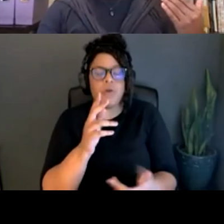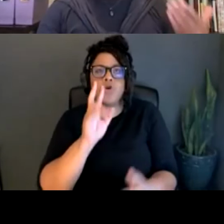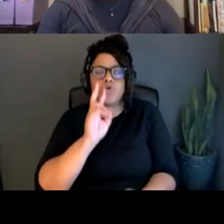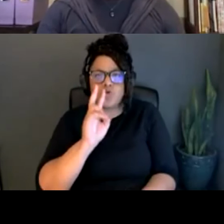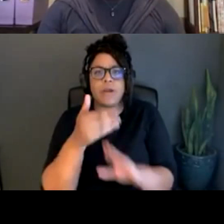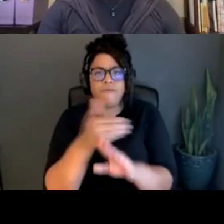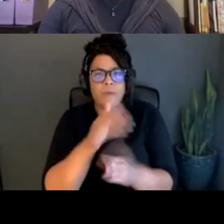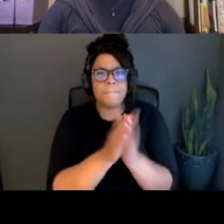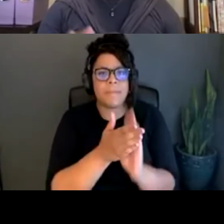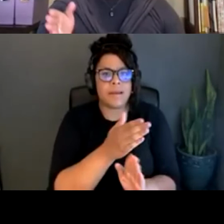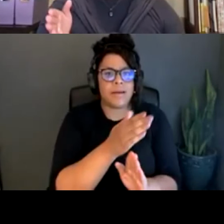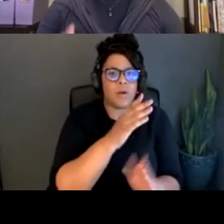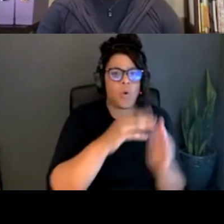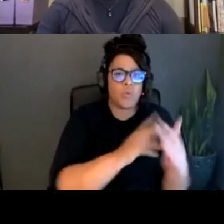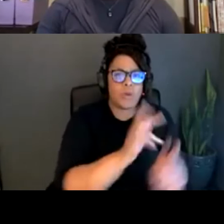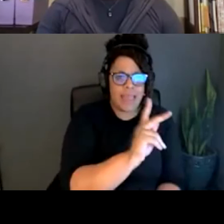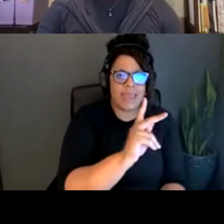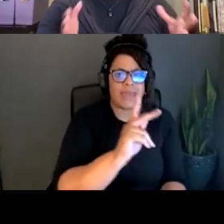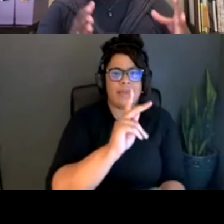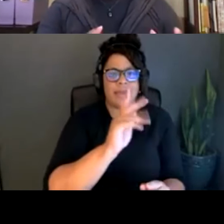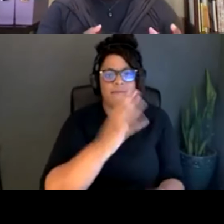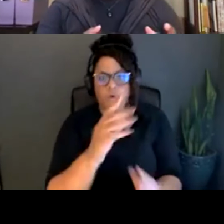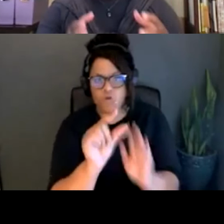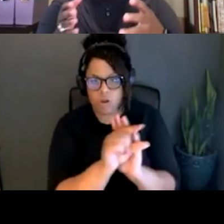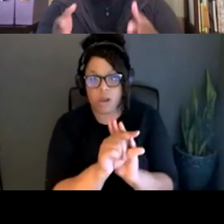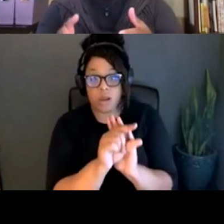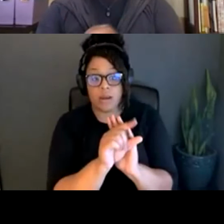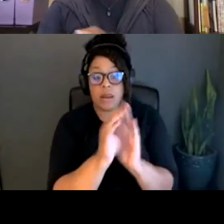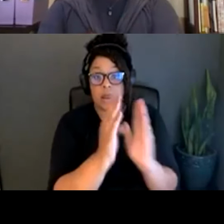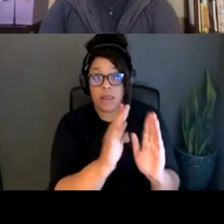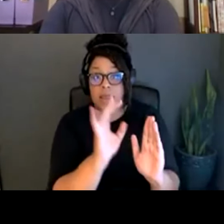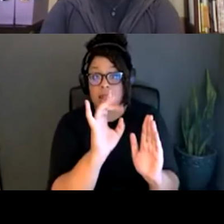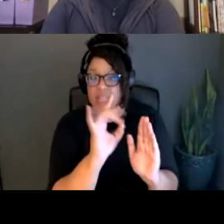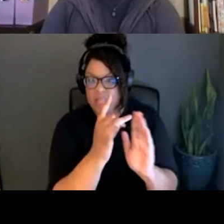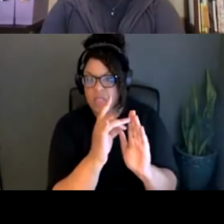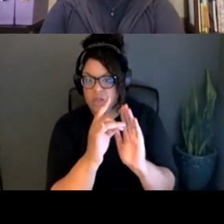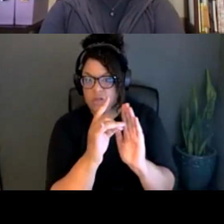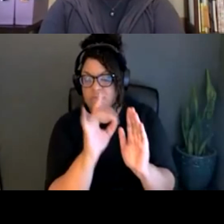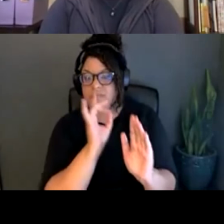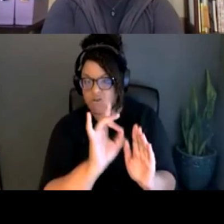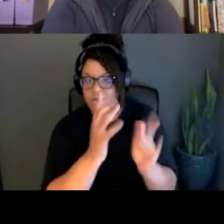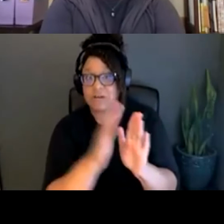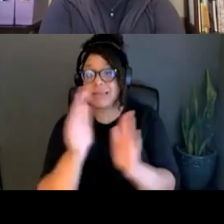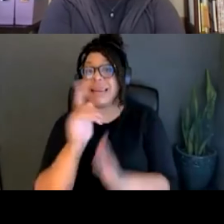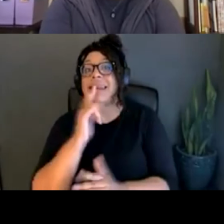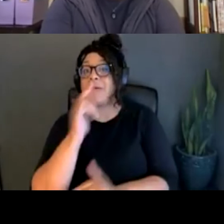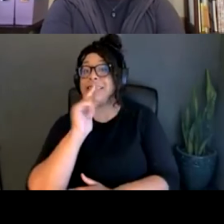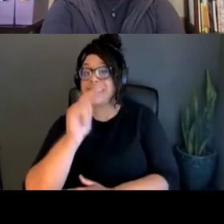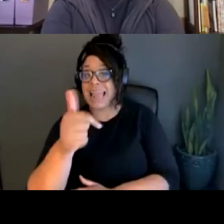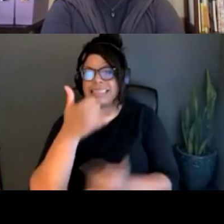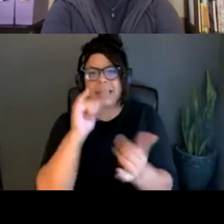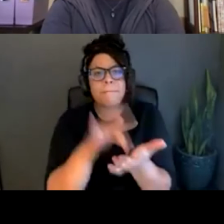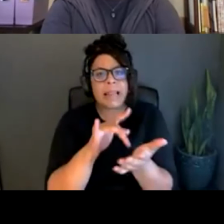So thinking about 4-year-olds to 8-year-olds, when that's over, moving into middle childhood as a 10-year-old, still